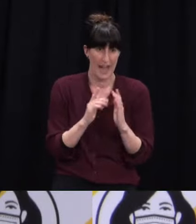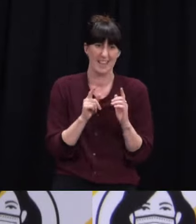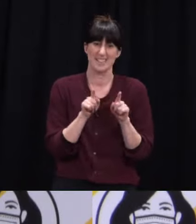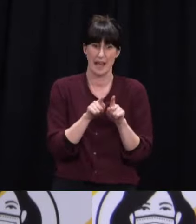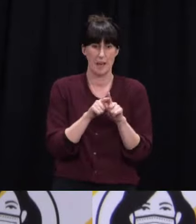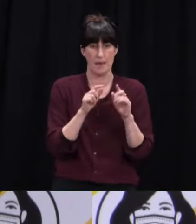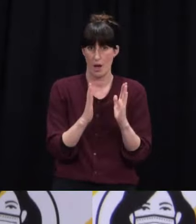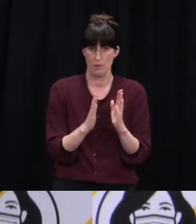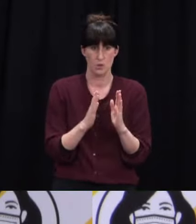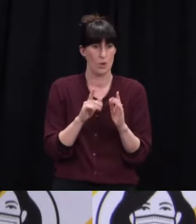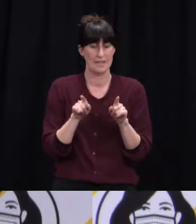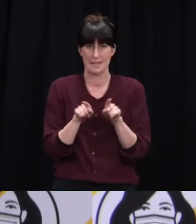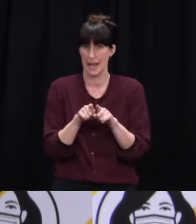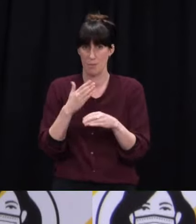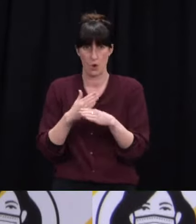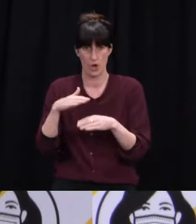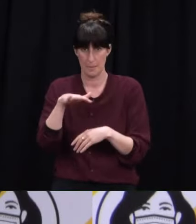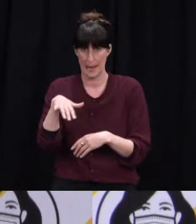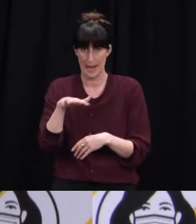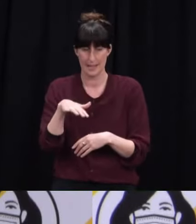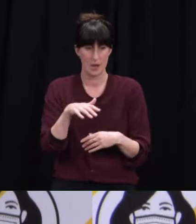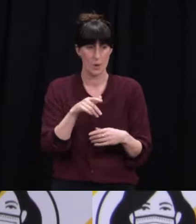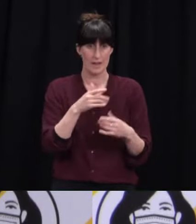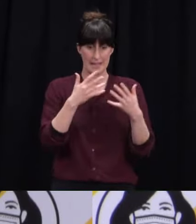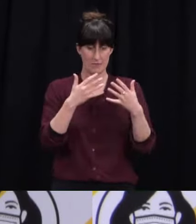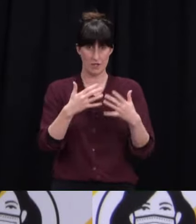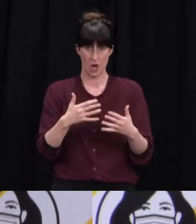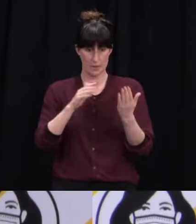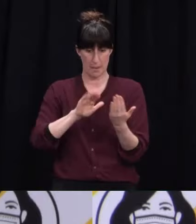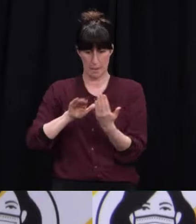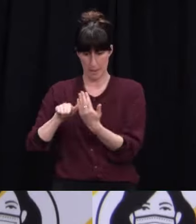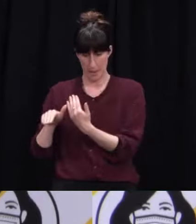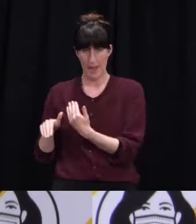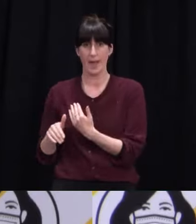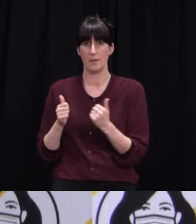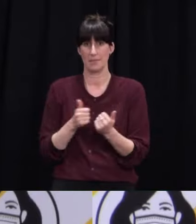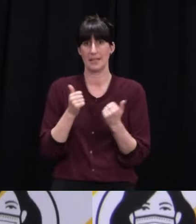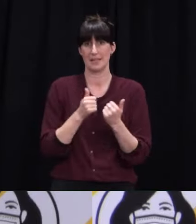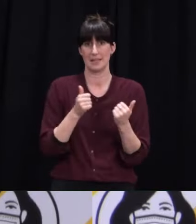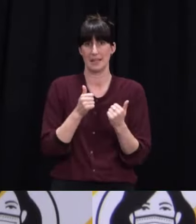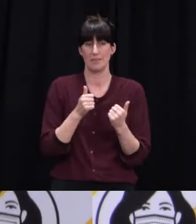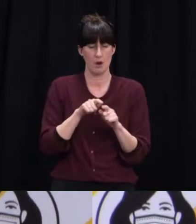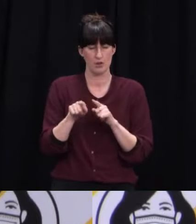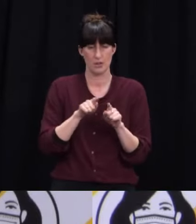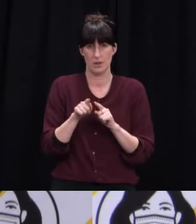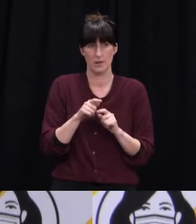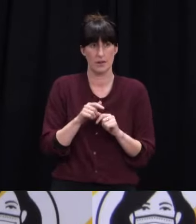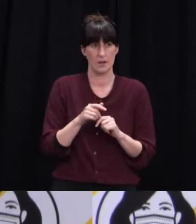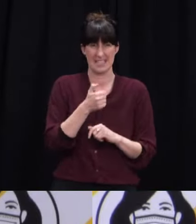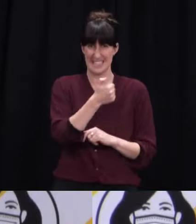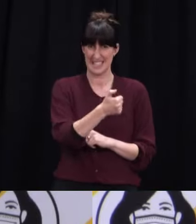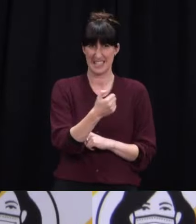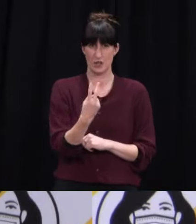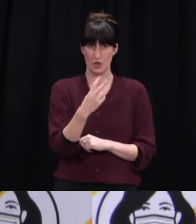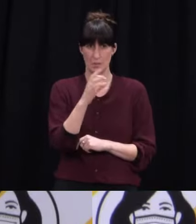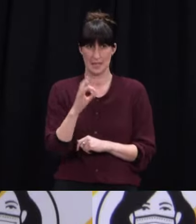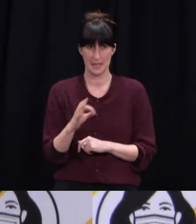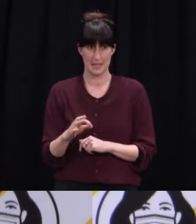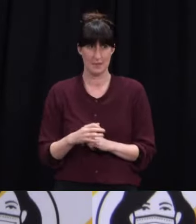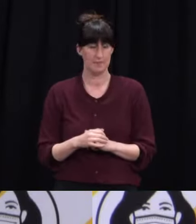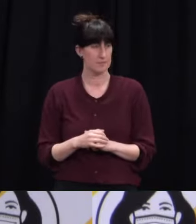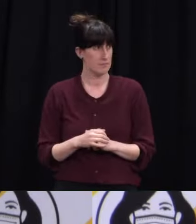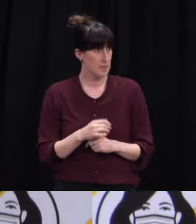that we have got tests back on many of them, and that the others will be coming through. Sorry? Only 62% tested. Yes,